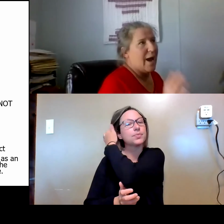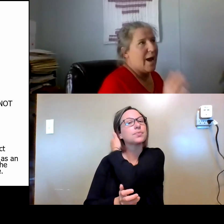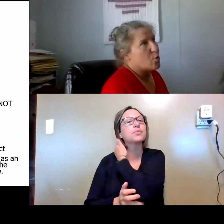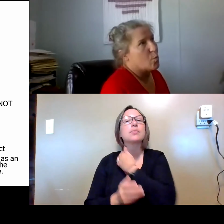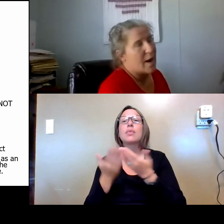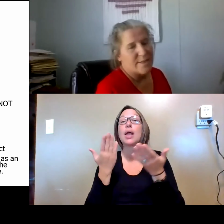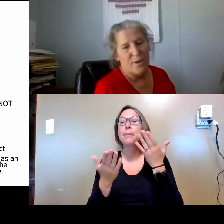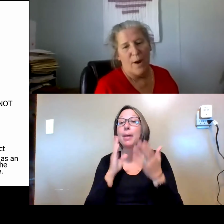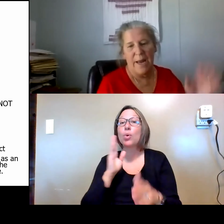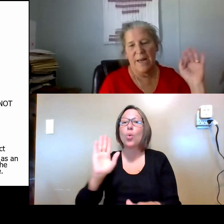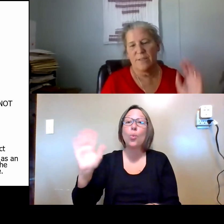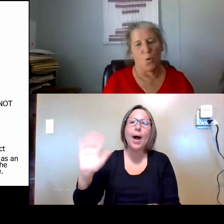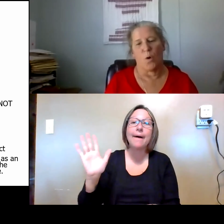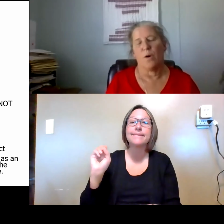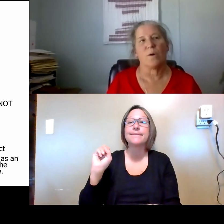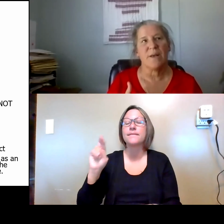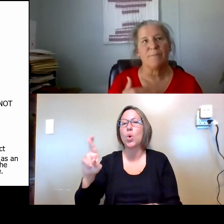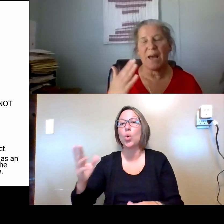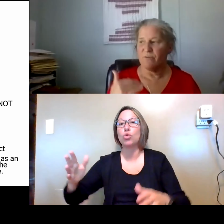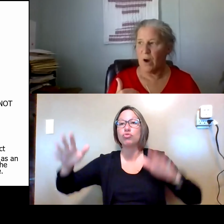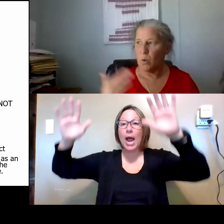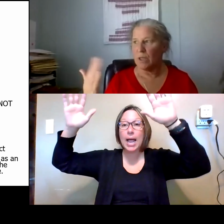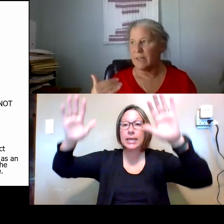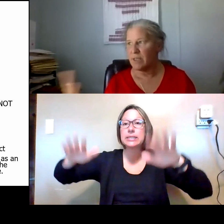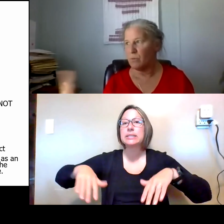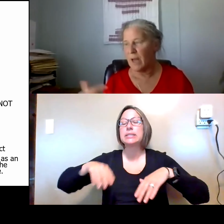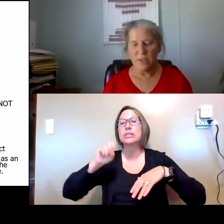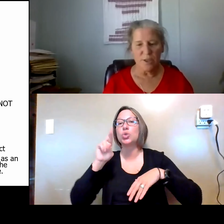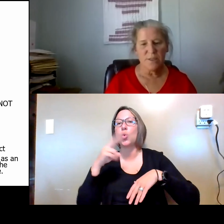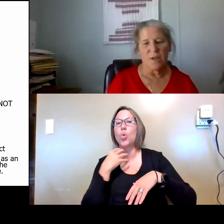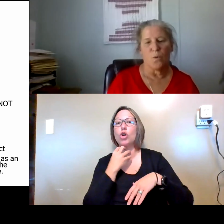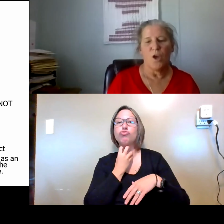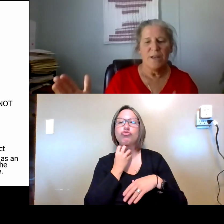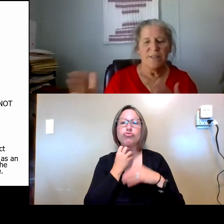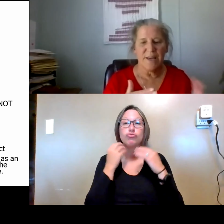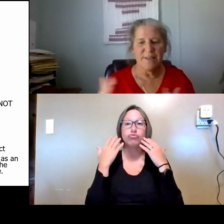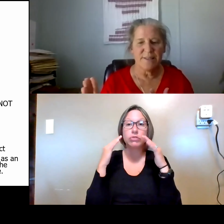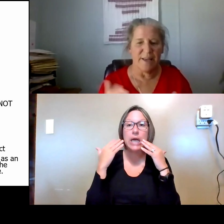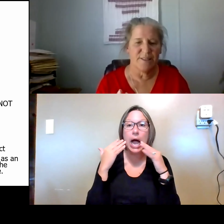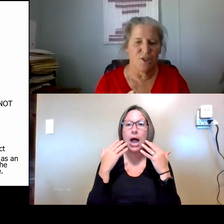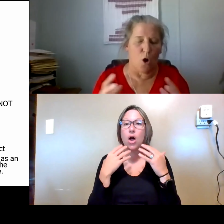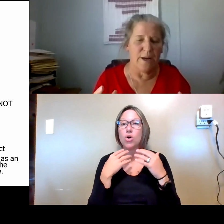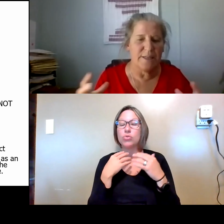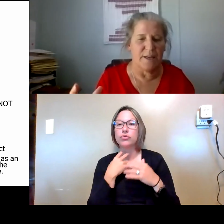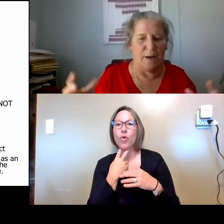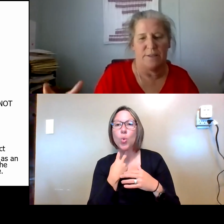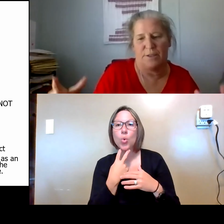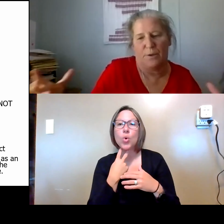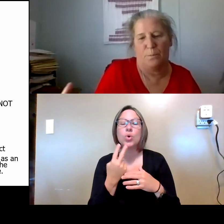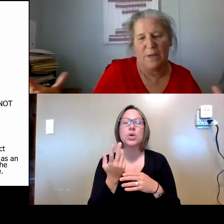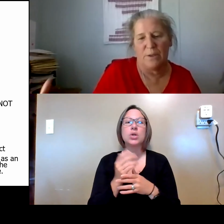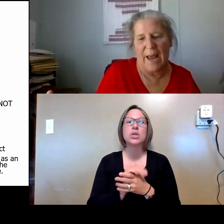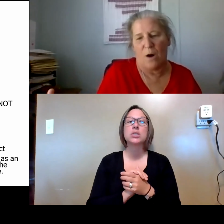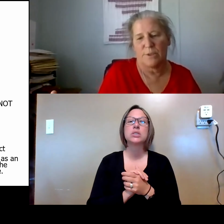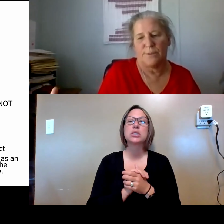may wave or raise their hands or some kind of vocal intonation. So see, as it's starting